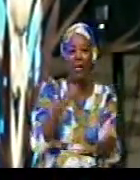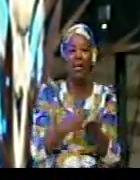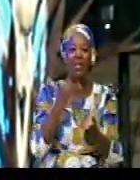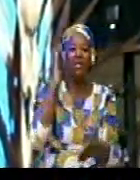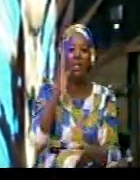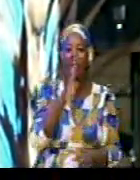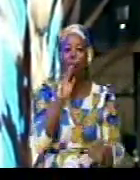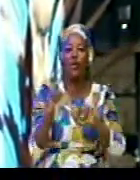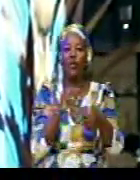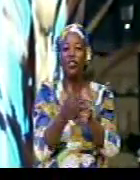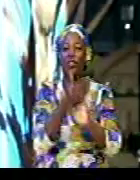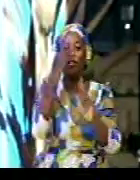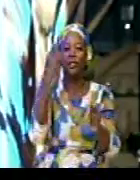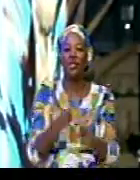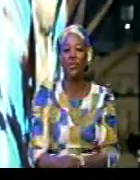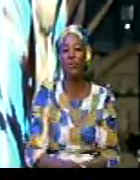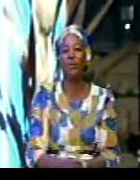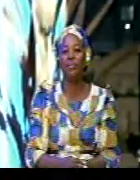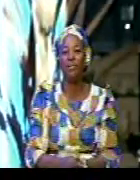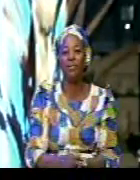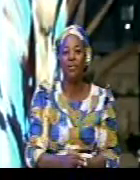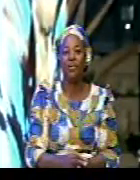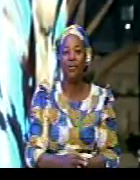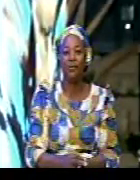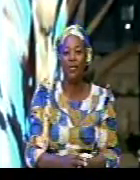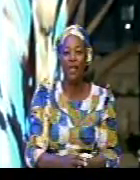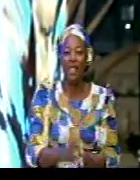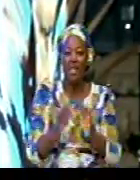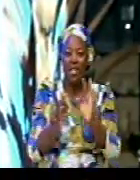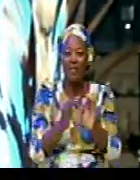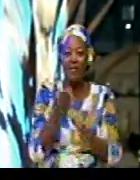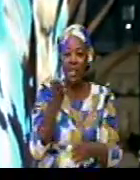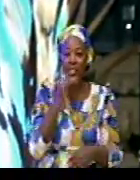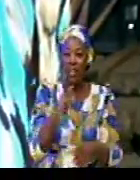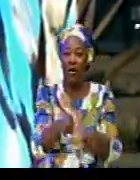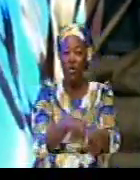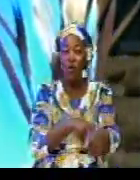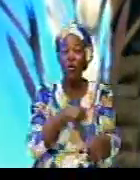Jesus and the final amen, it shall be